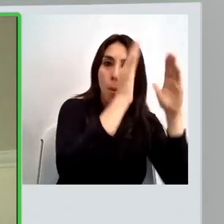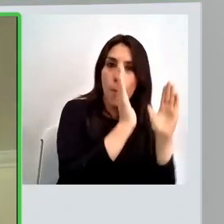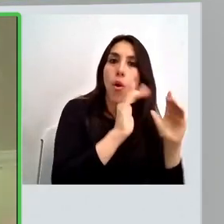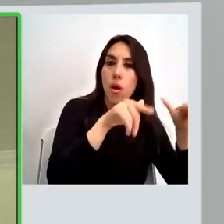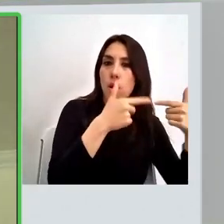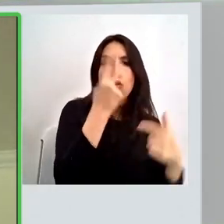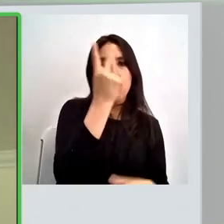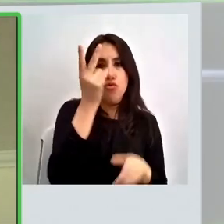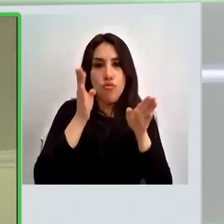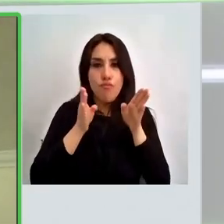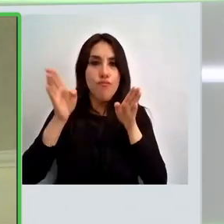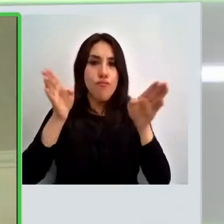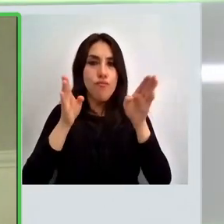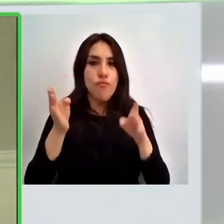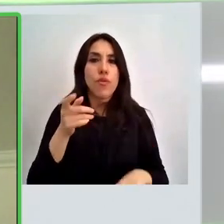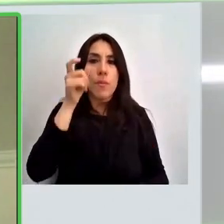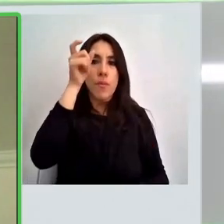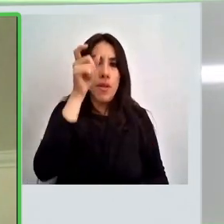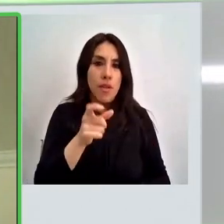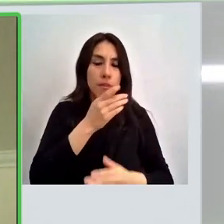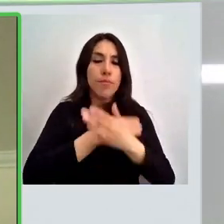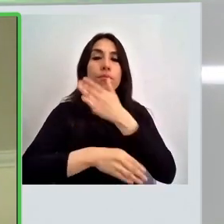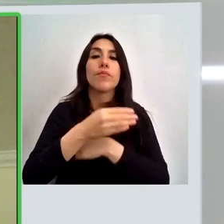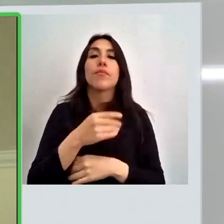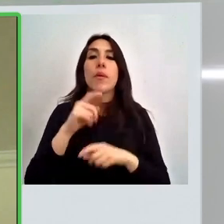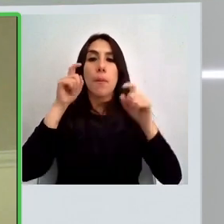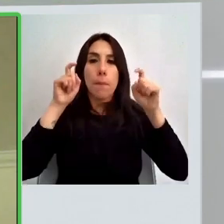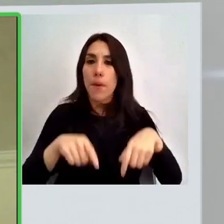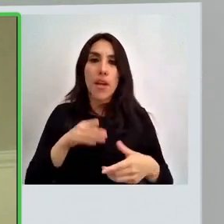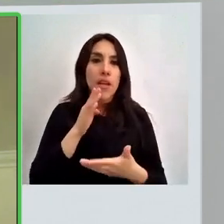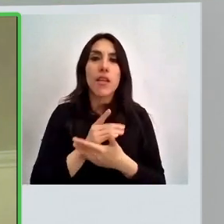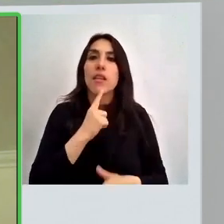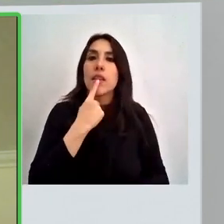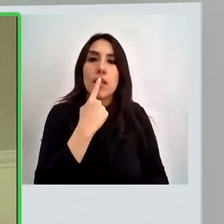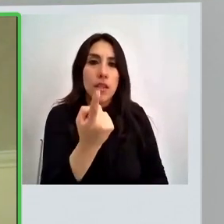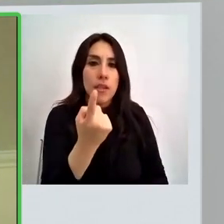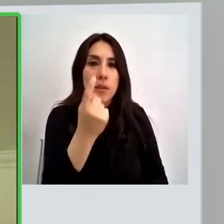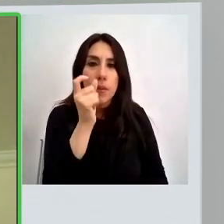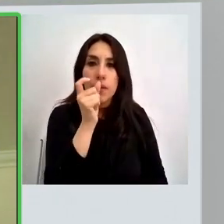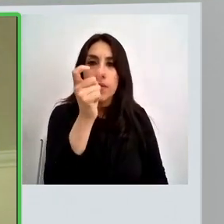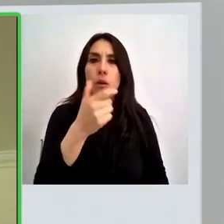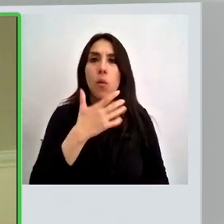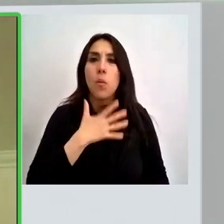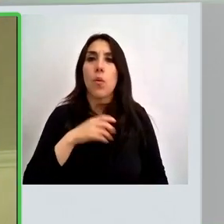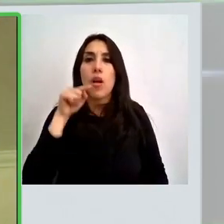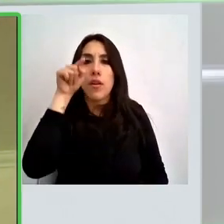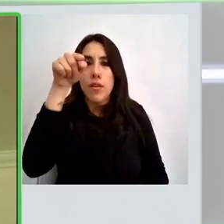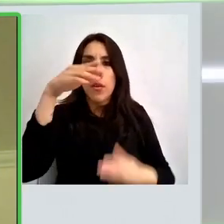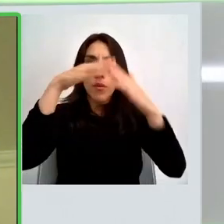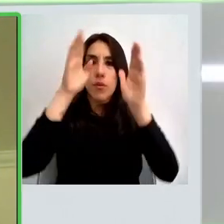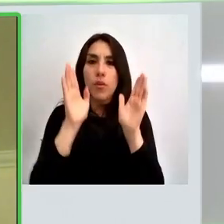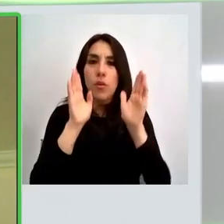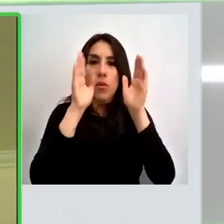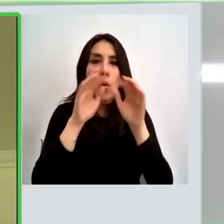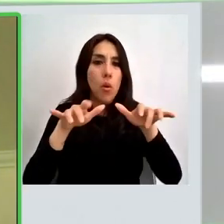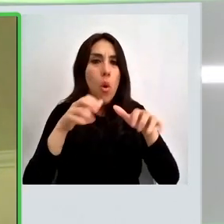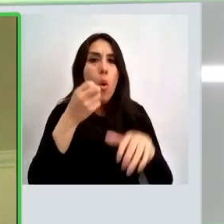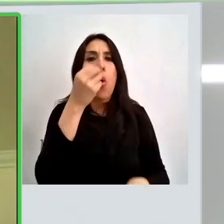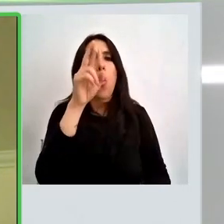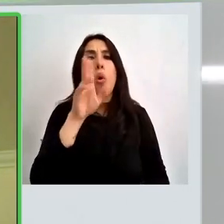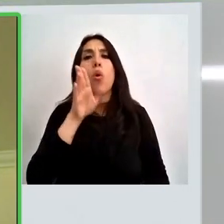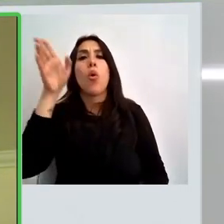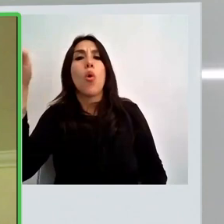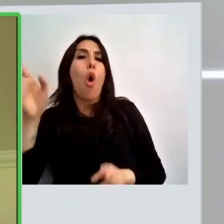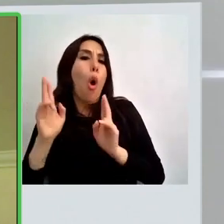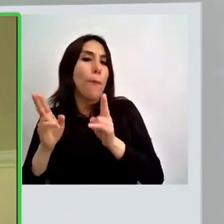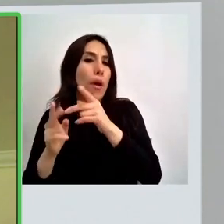Do they want to work remotely, or would they rather be on-site? To me, that breaks down that barrier.